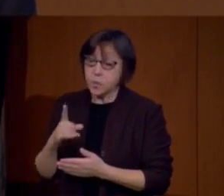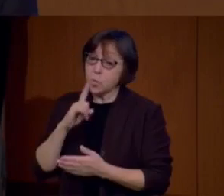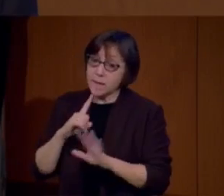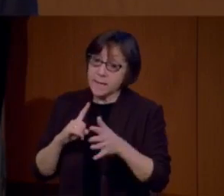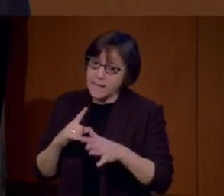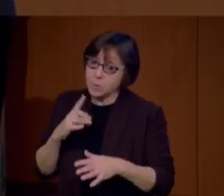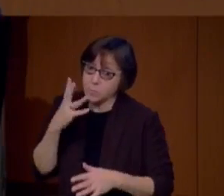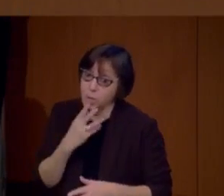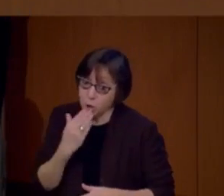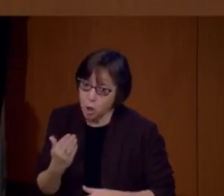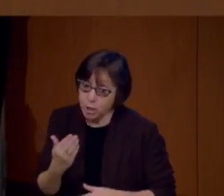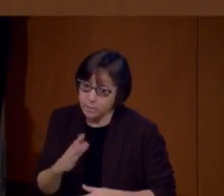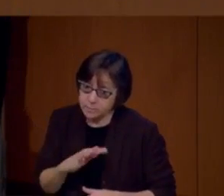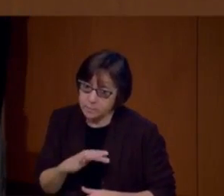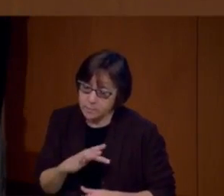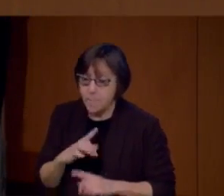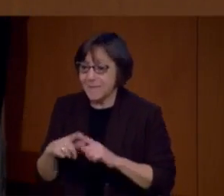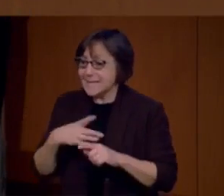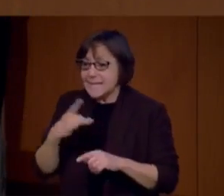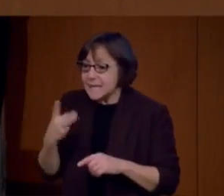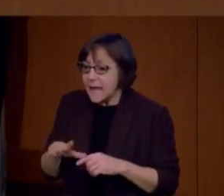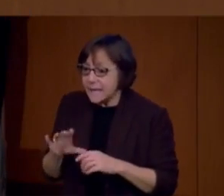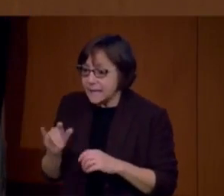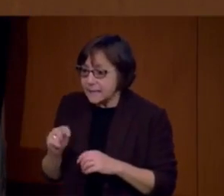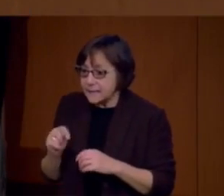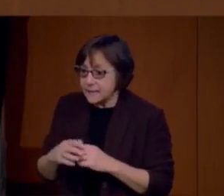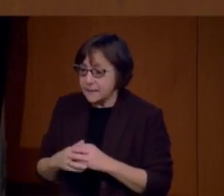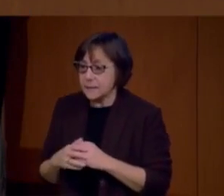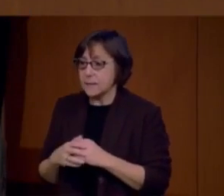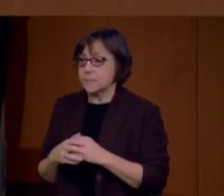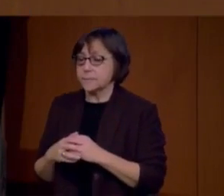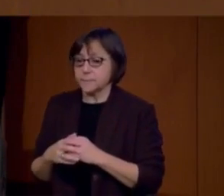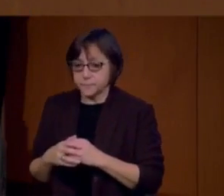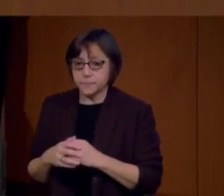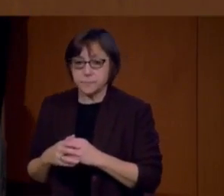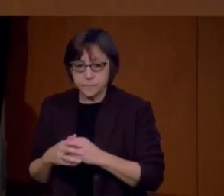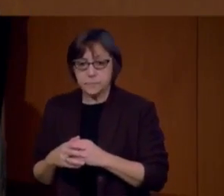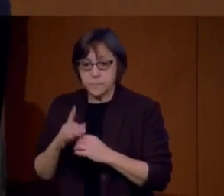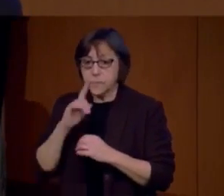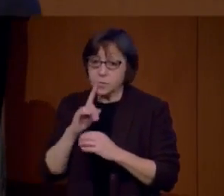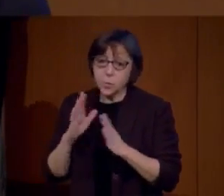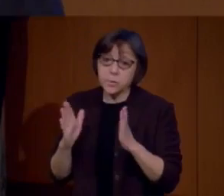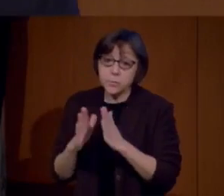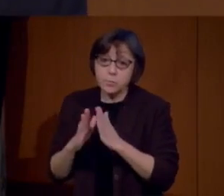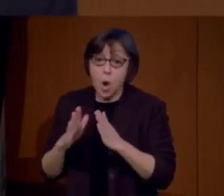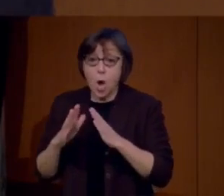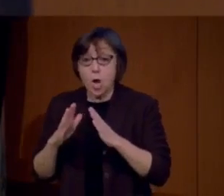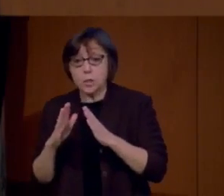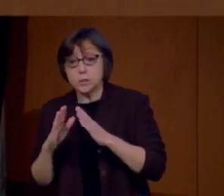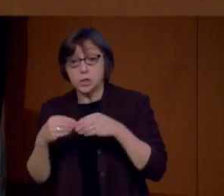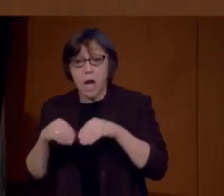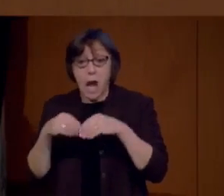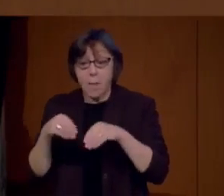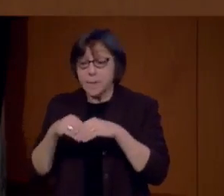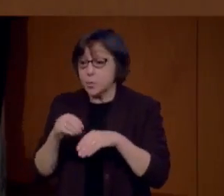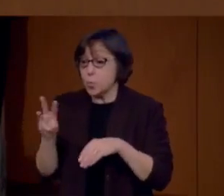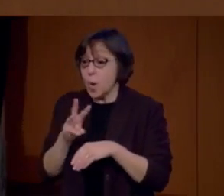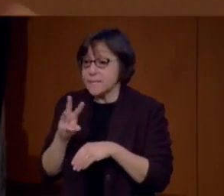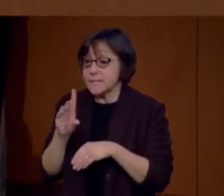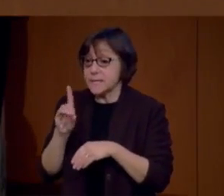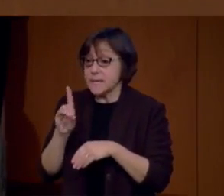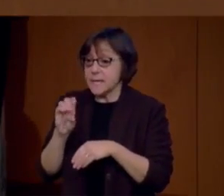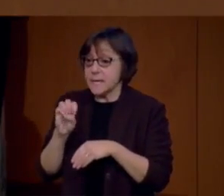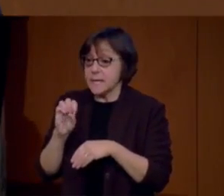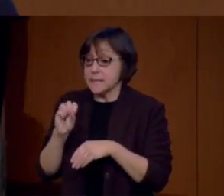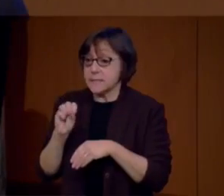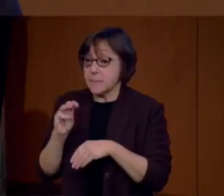good at it, but he never liked it. So he was in a small bake shop in West Des Moines, Iowa. I remember he